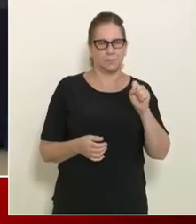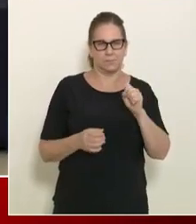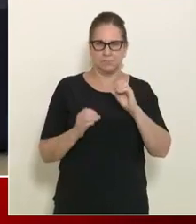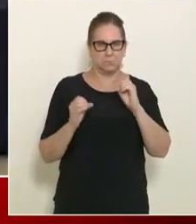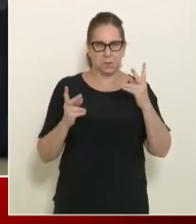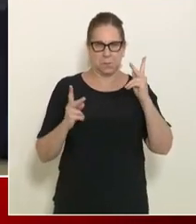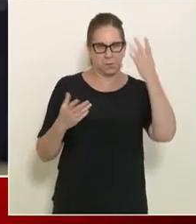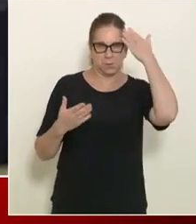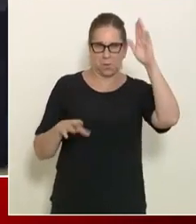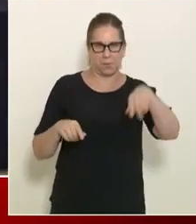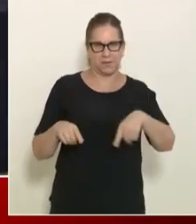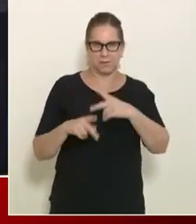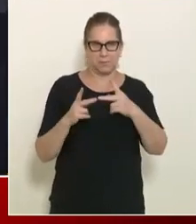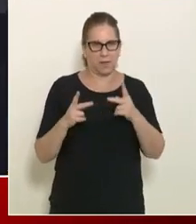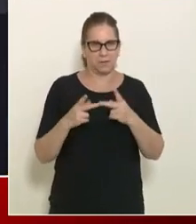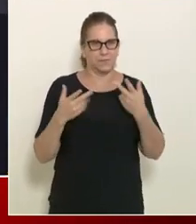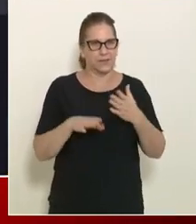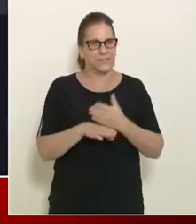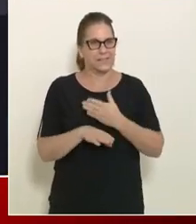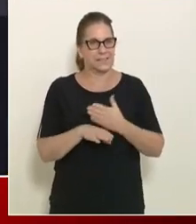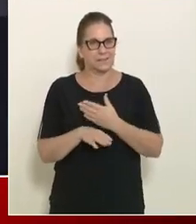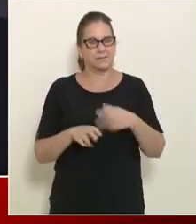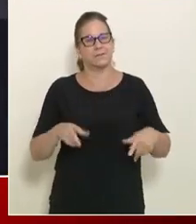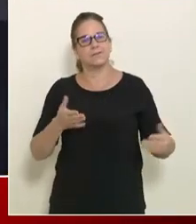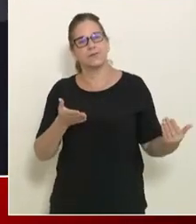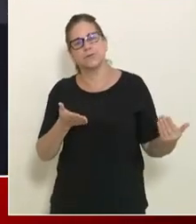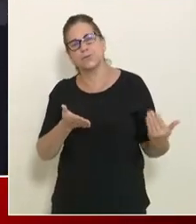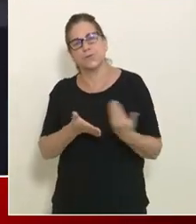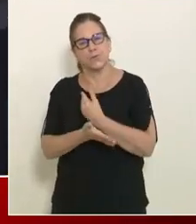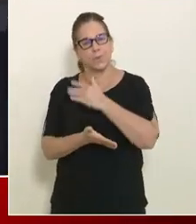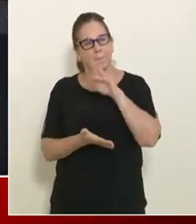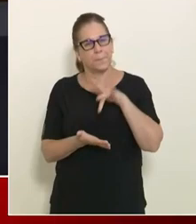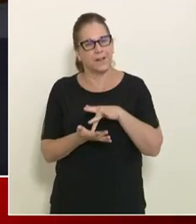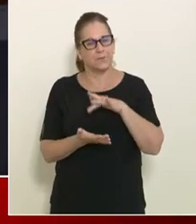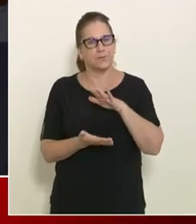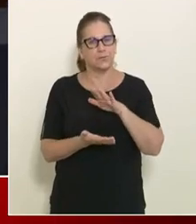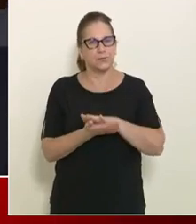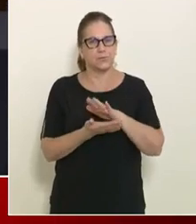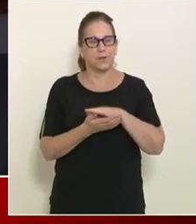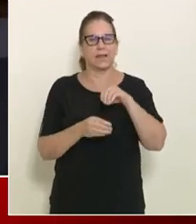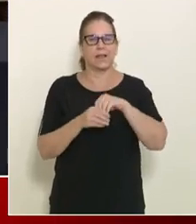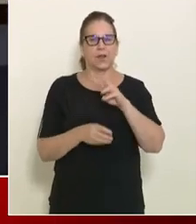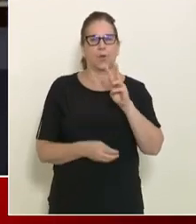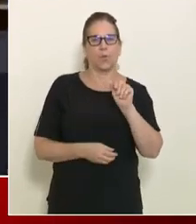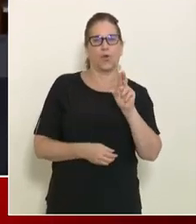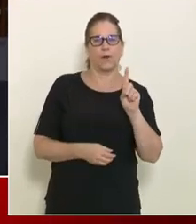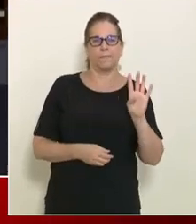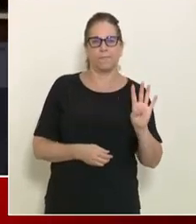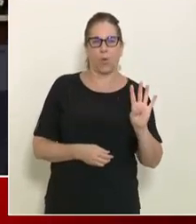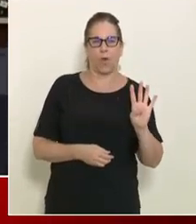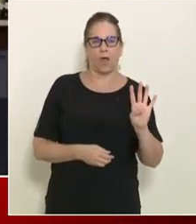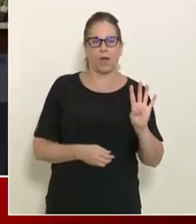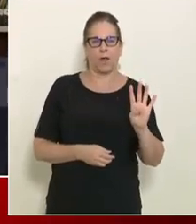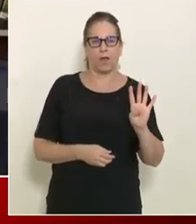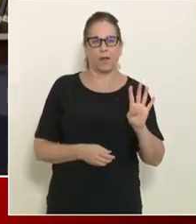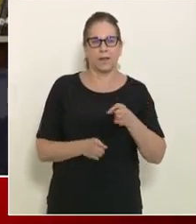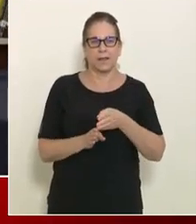it is a new middle school in Ward 4 that is on the Calvin Coolidge High